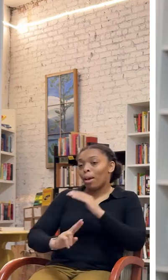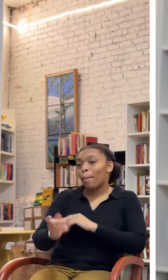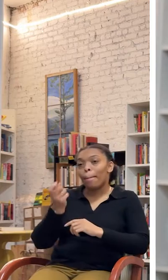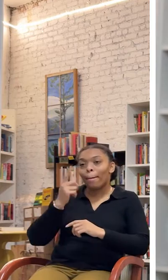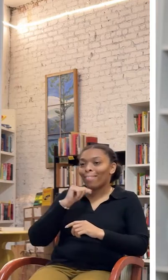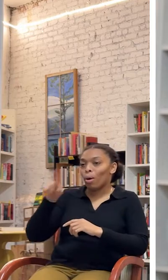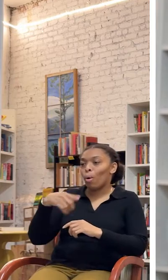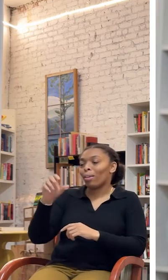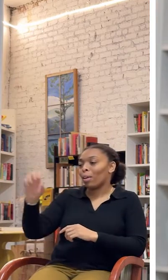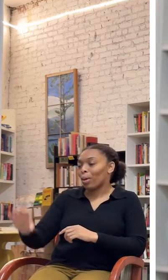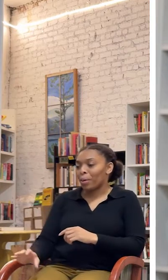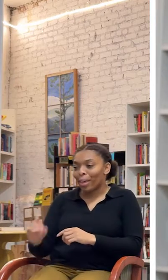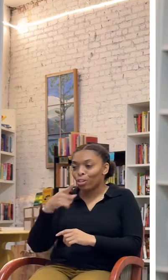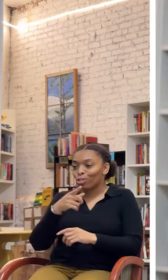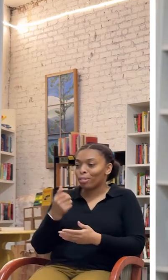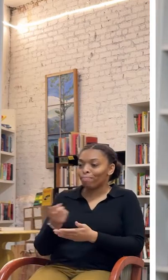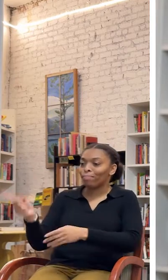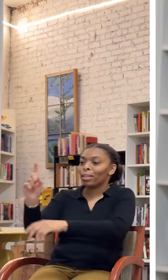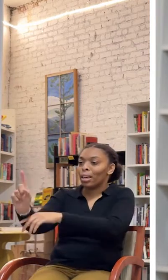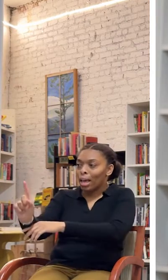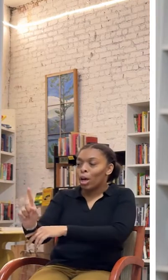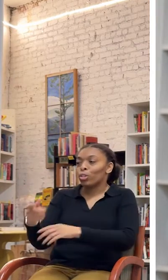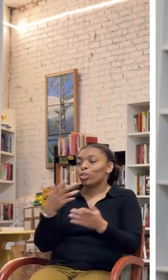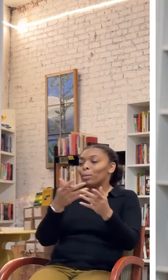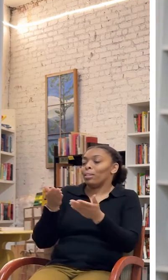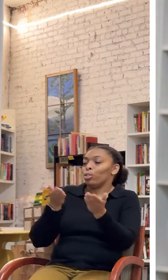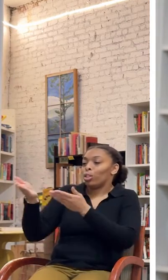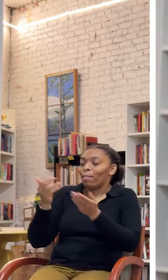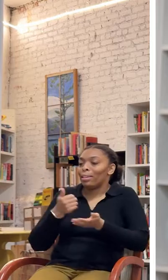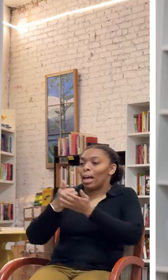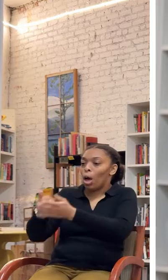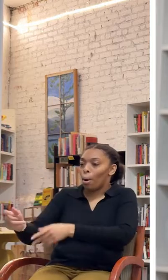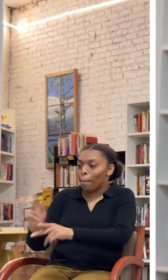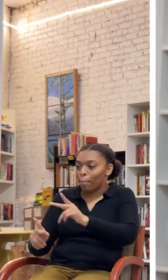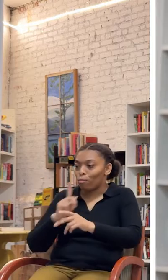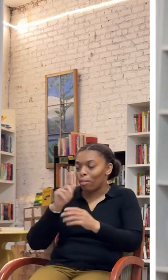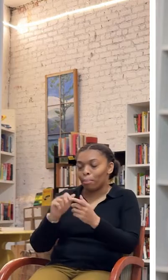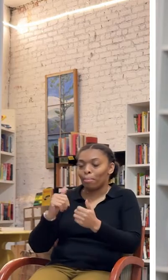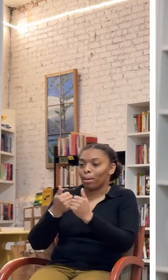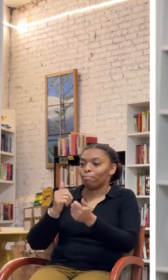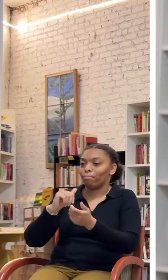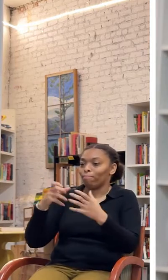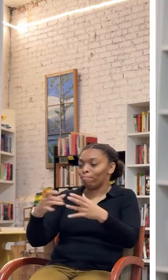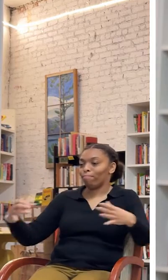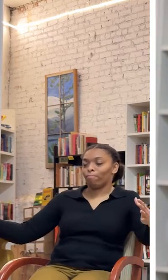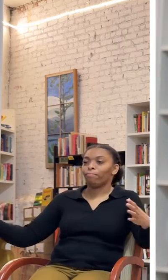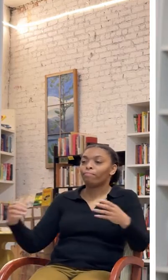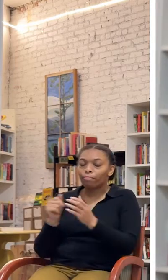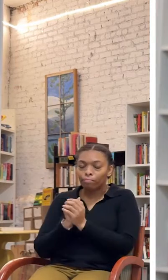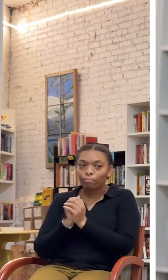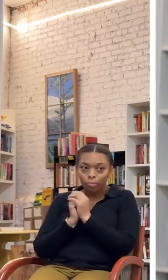not just South Carolina. She put herself there to be of service. And it ended up becoming even bigger than the thing she started out to